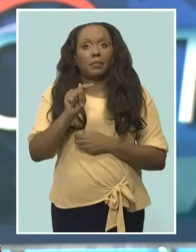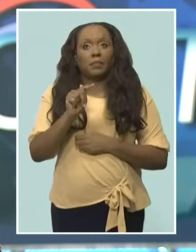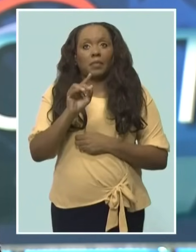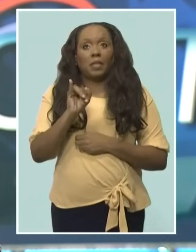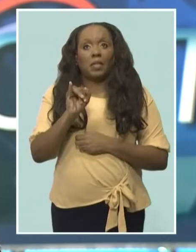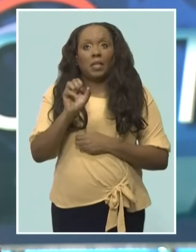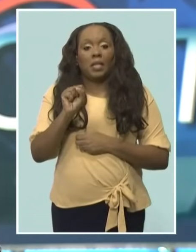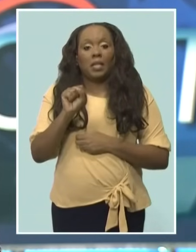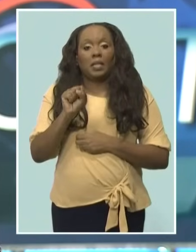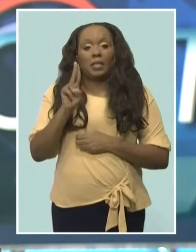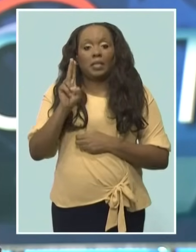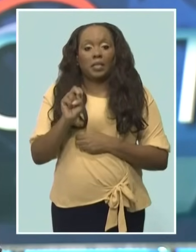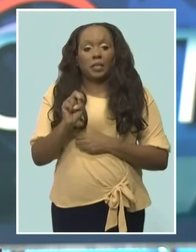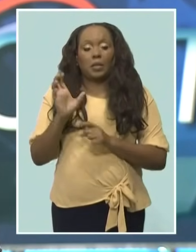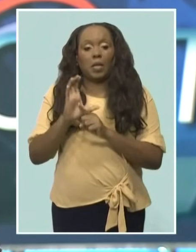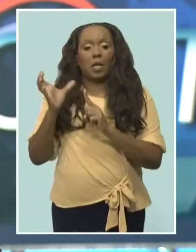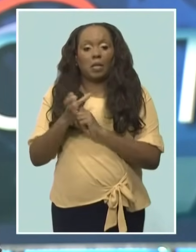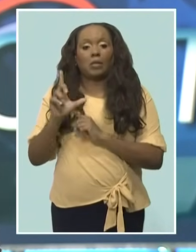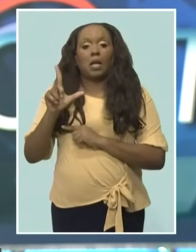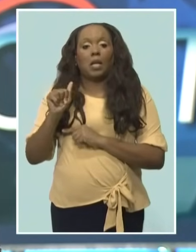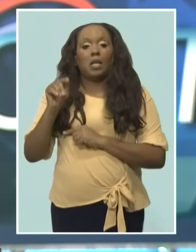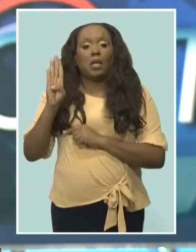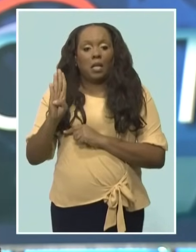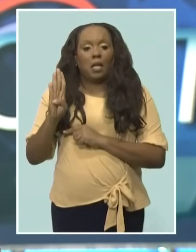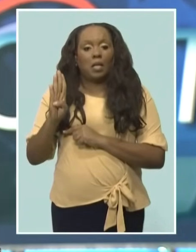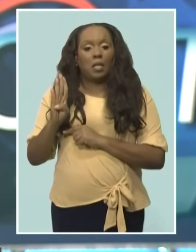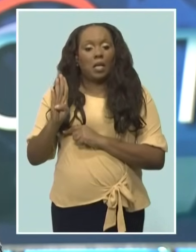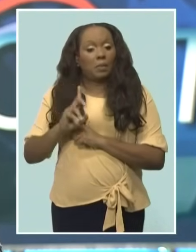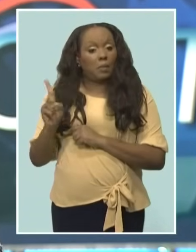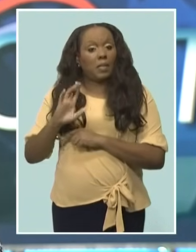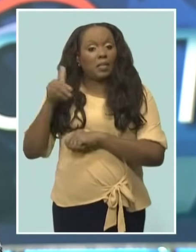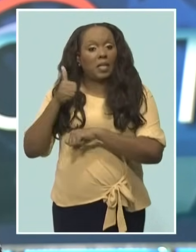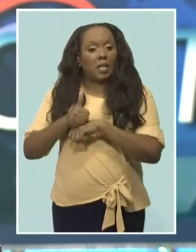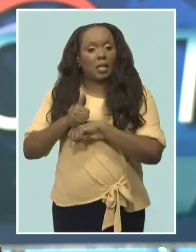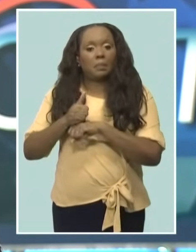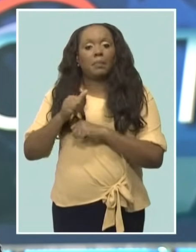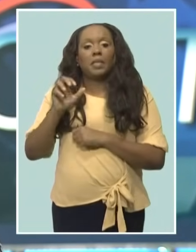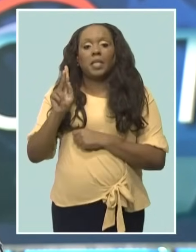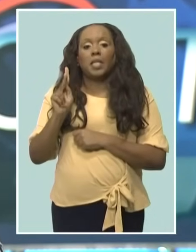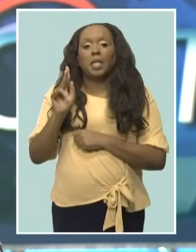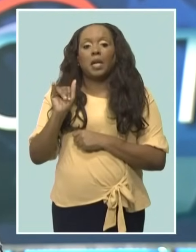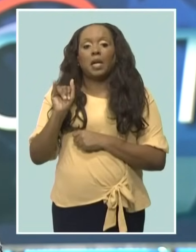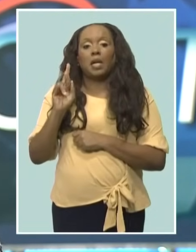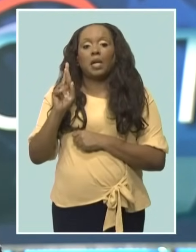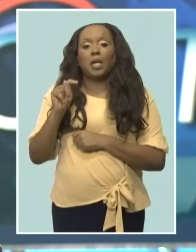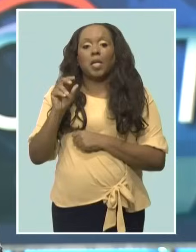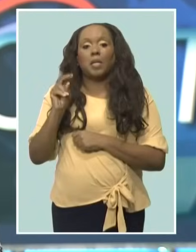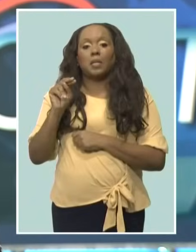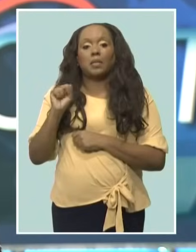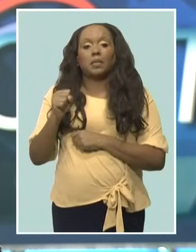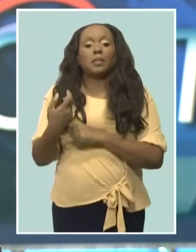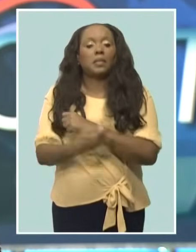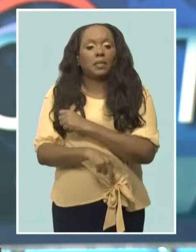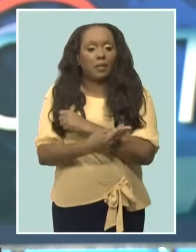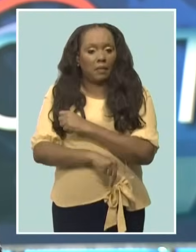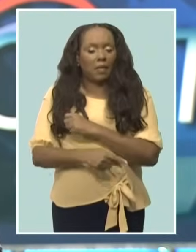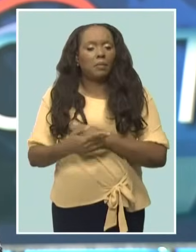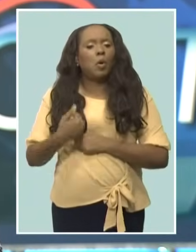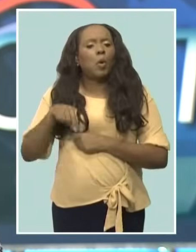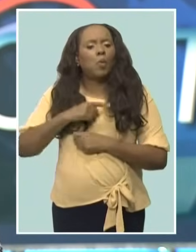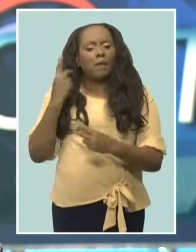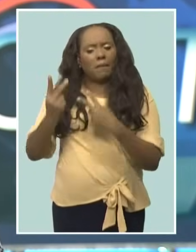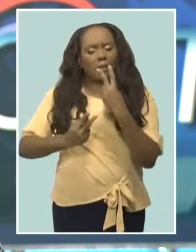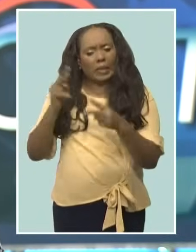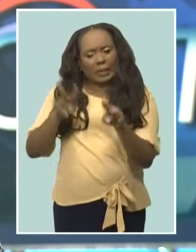full swing at the home agricultural station Curtin St. Philip is being described. Our Anesta Henry visited the location to